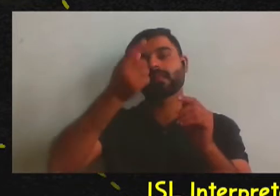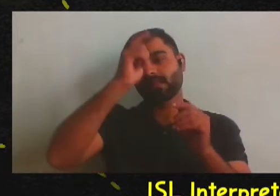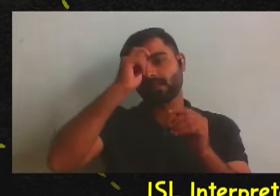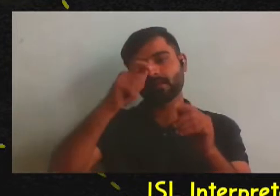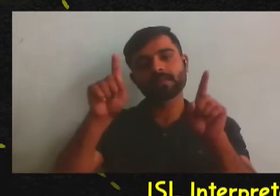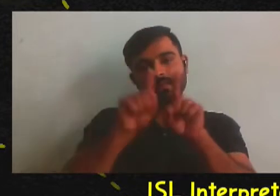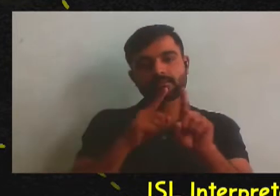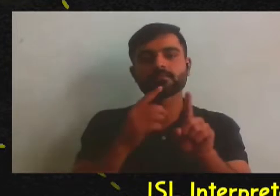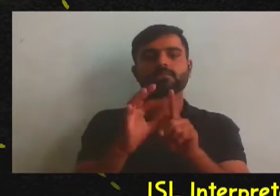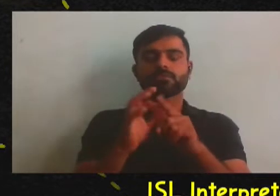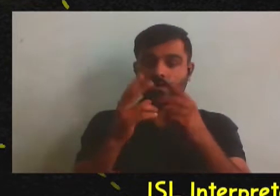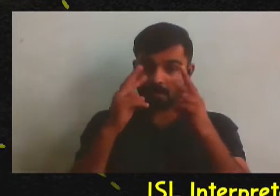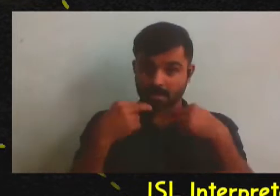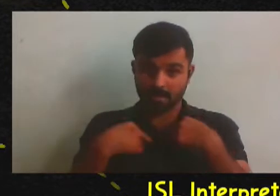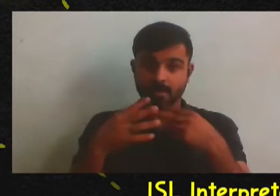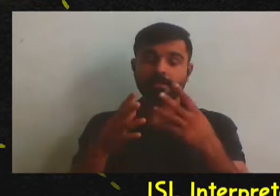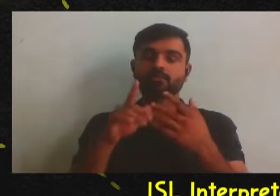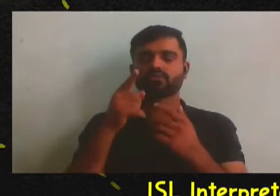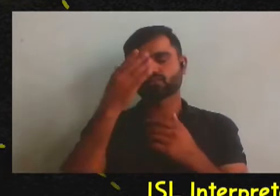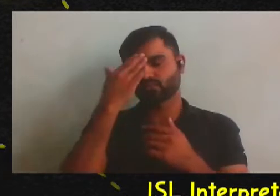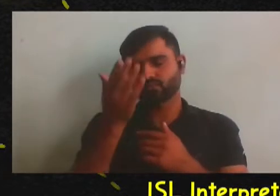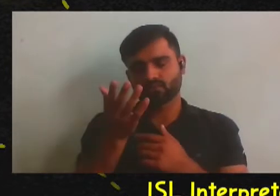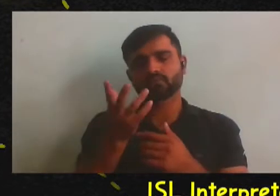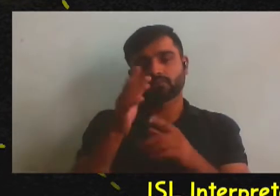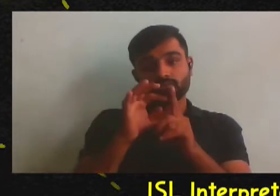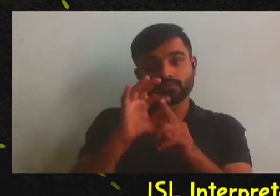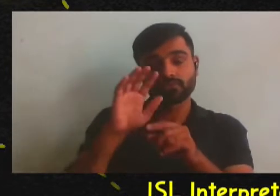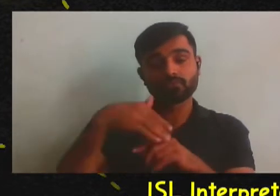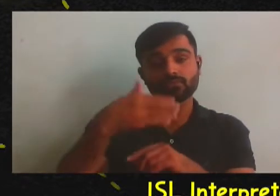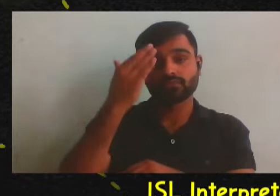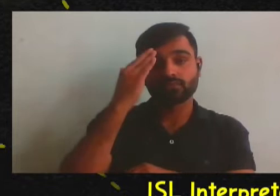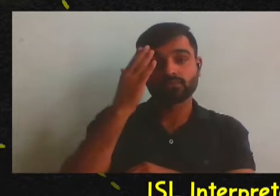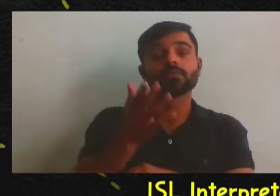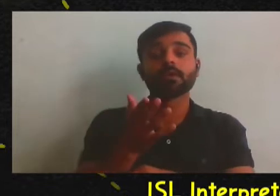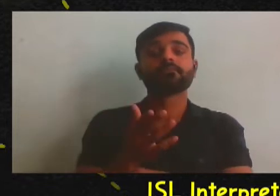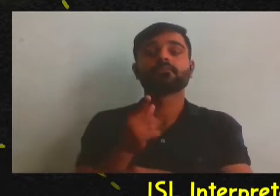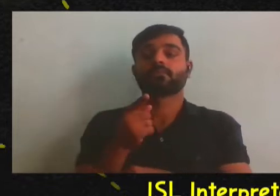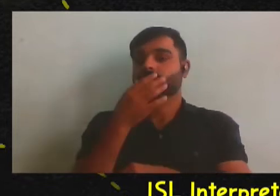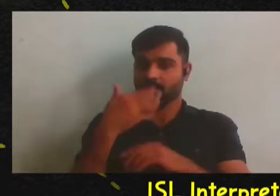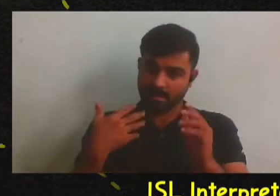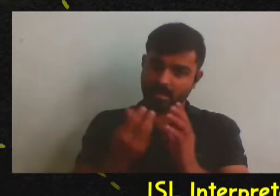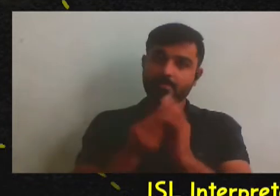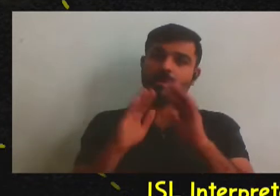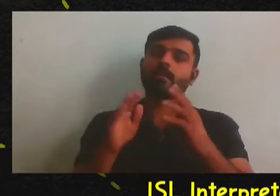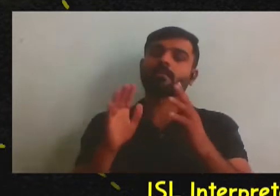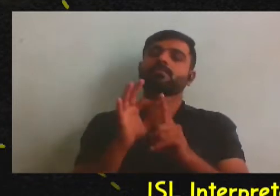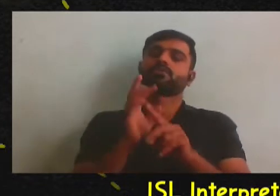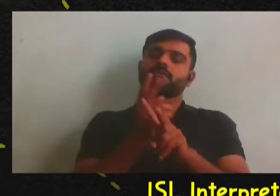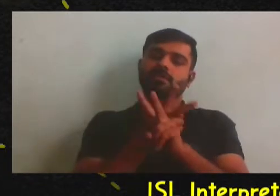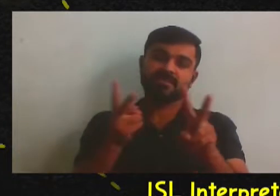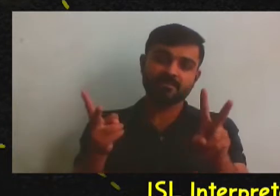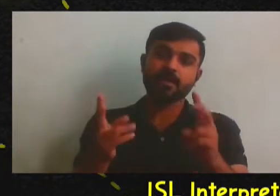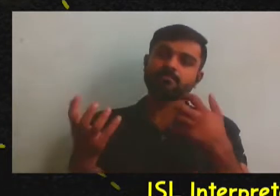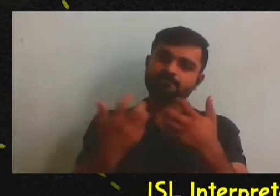table. Look at us, you know, and then you know that it's us. And then we do an kind of